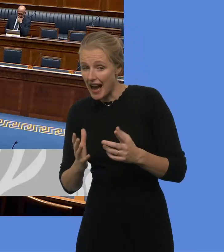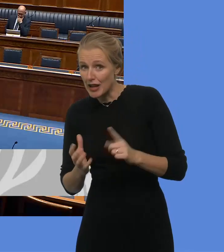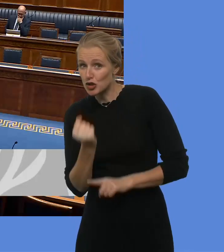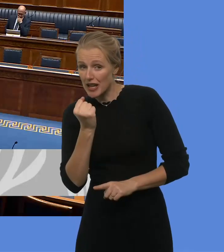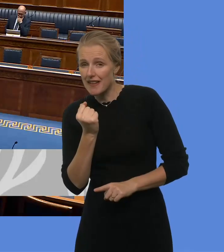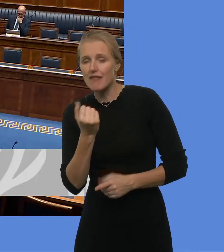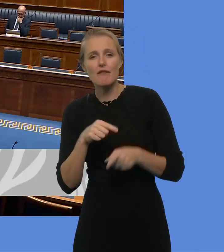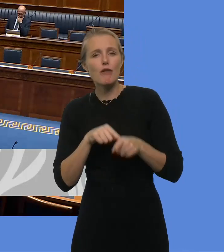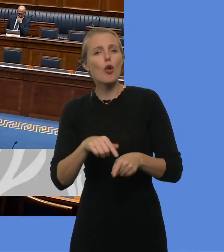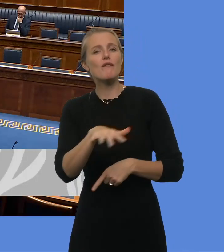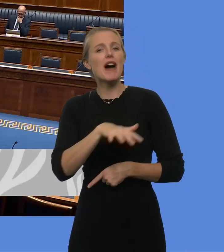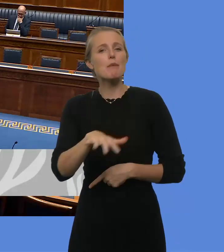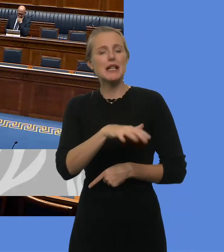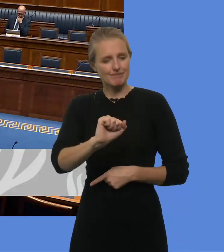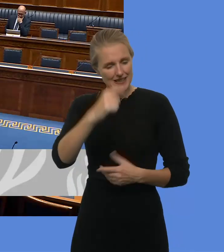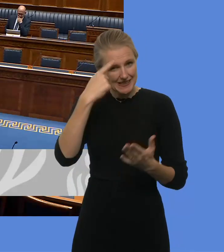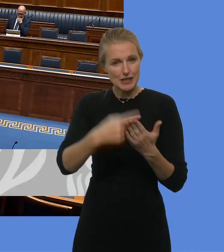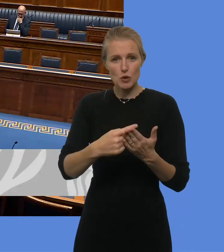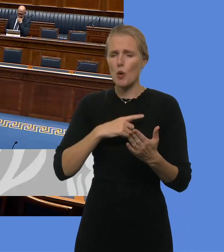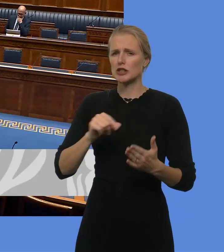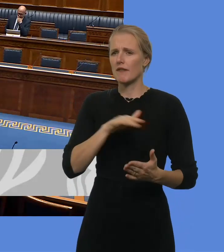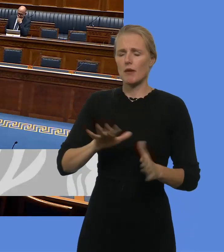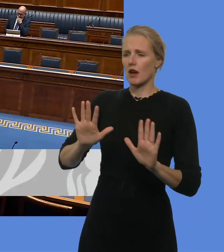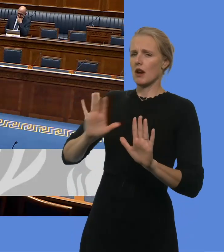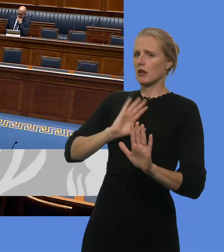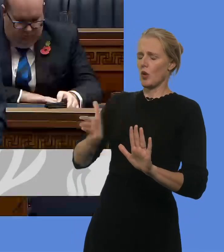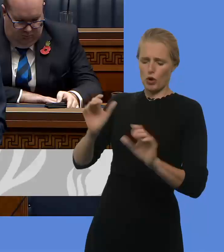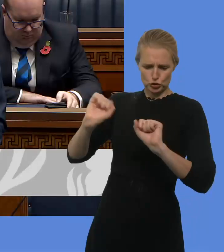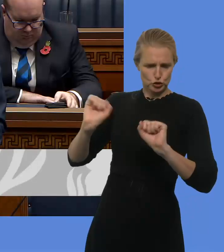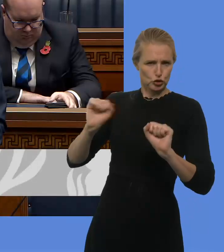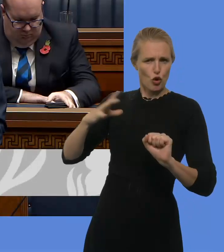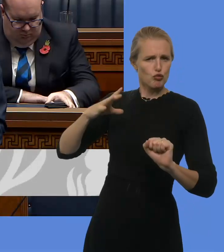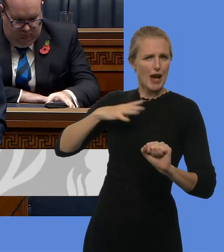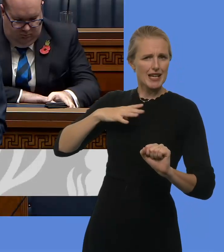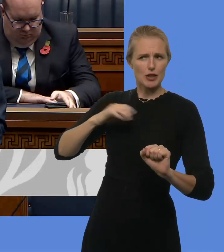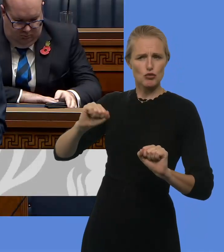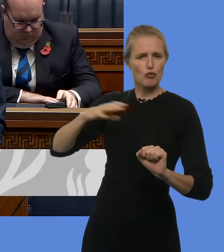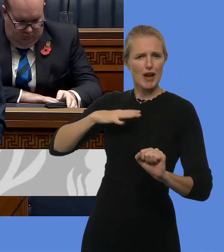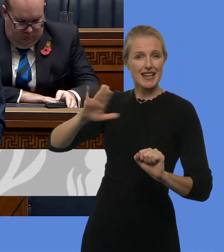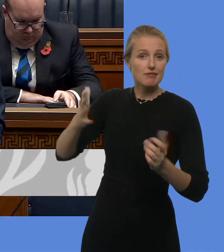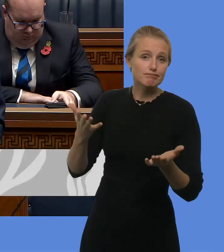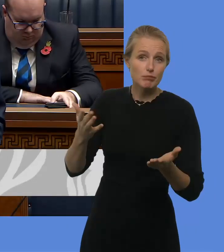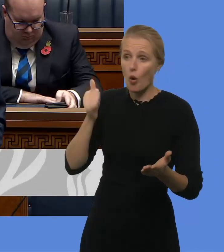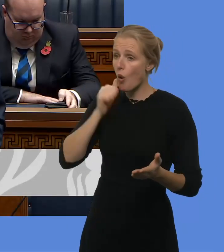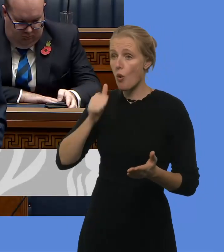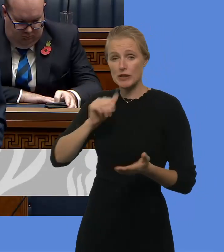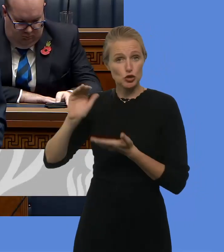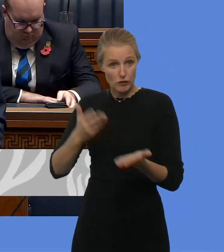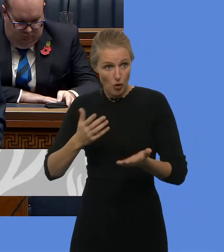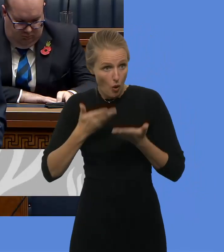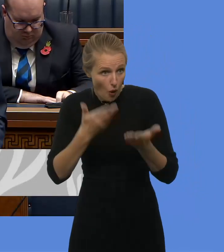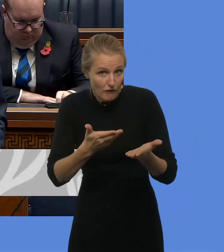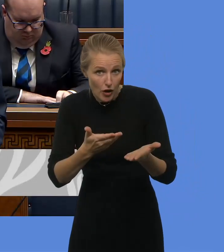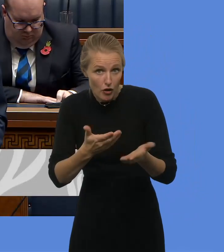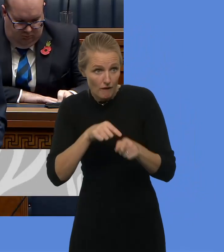frame may be impacted by family readiness to engage with support. That said, contact from the service is always maintained throughout the